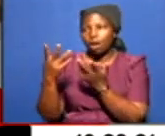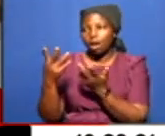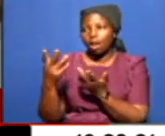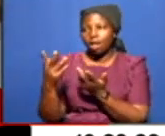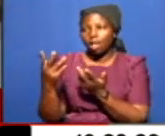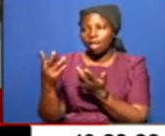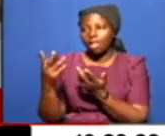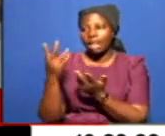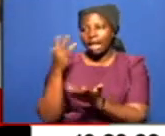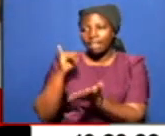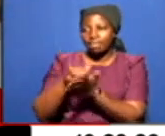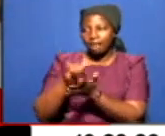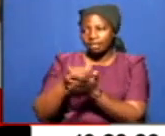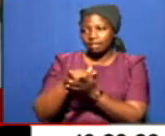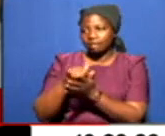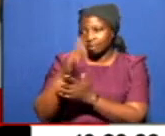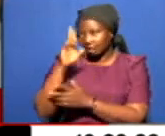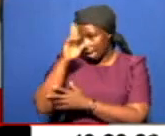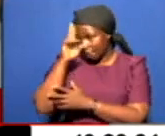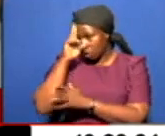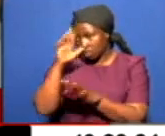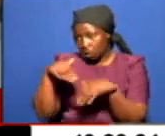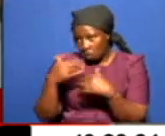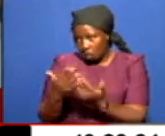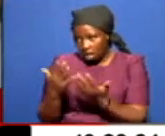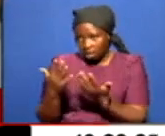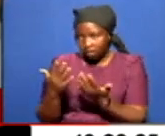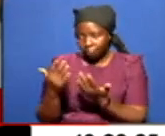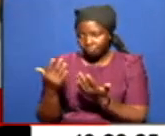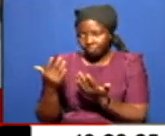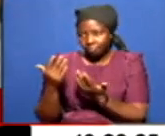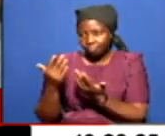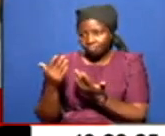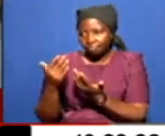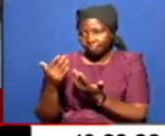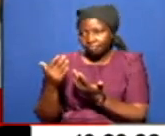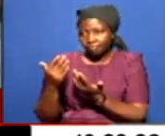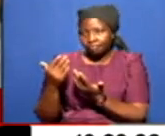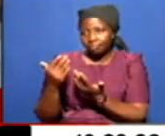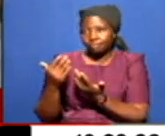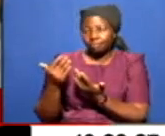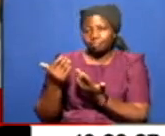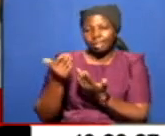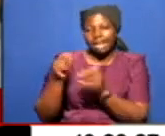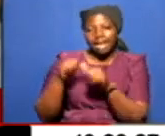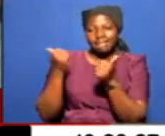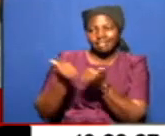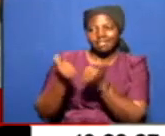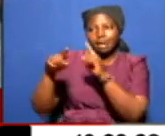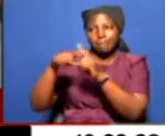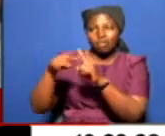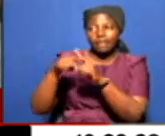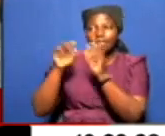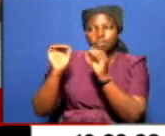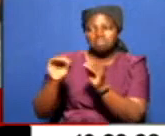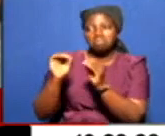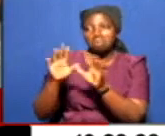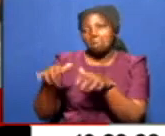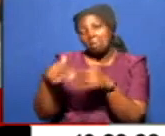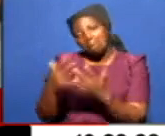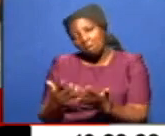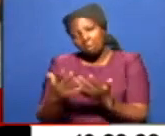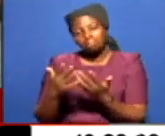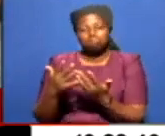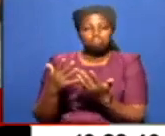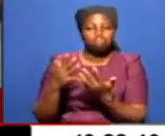the police or the enforcement agencies will not be very positive, mm-hmm. or will not take up that issue very